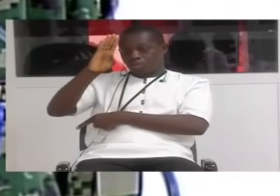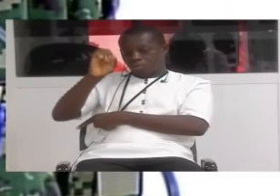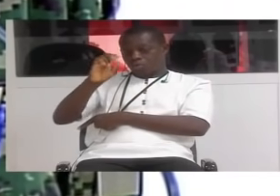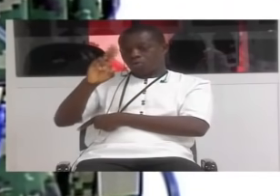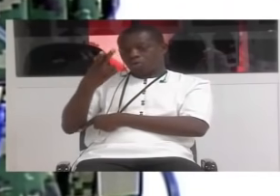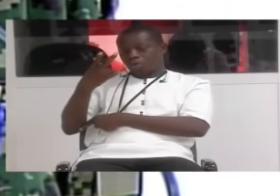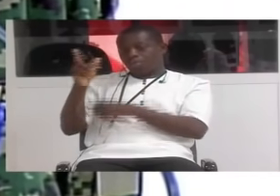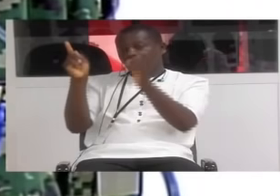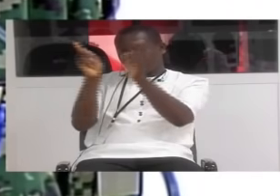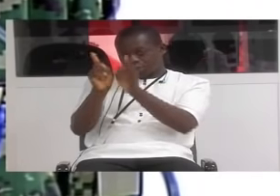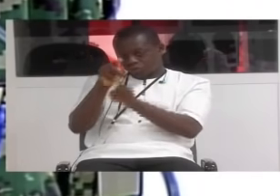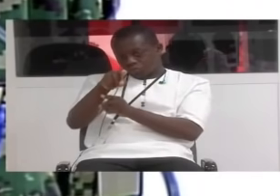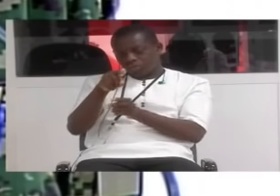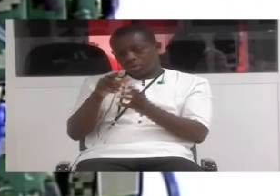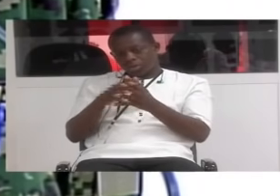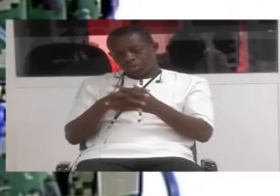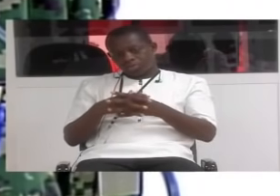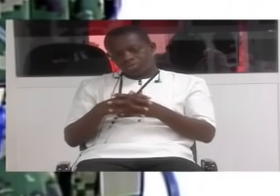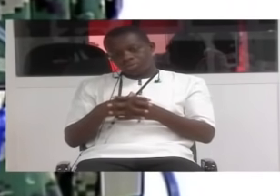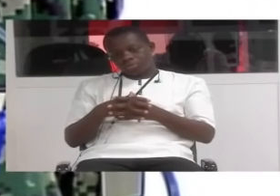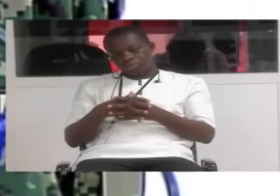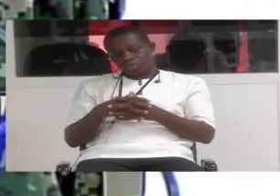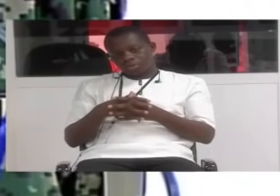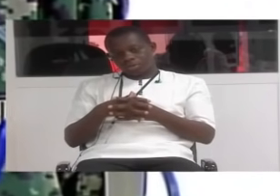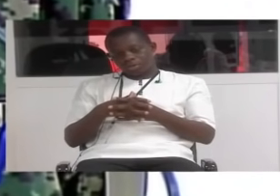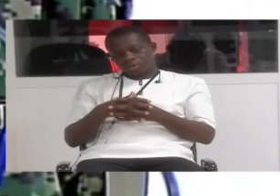and come to Senegambia, call Sambu, he will pick you up.